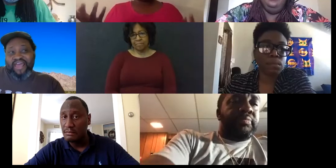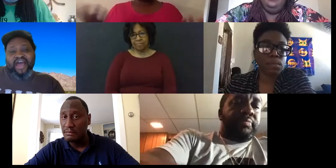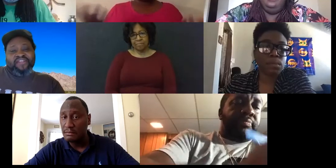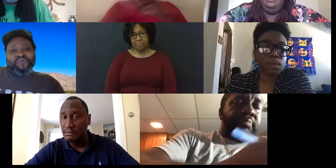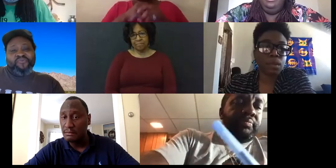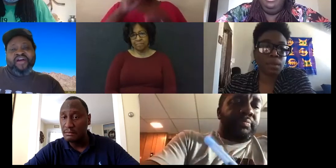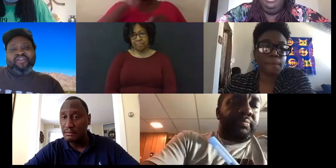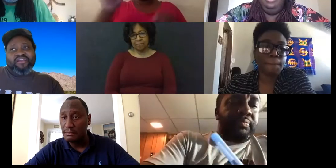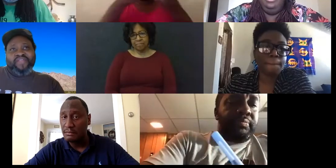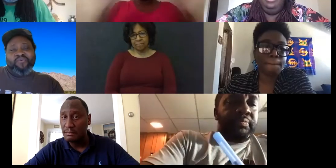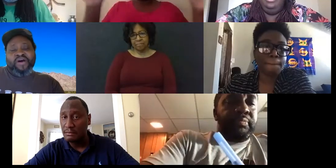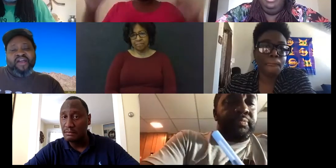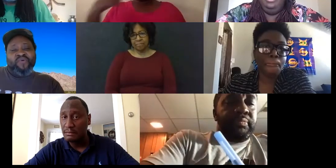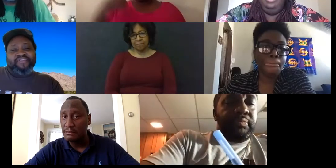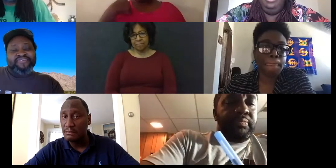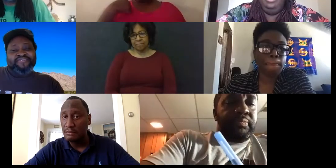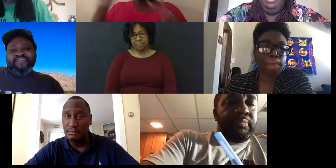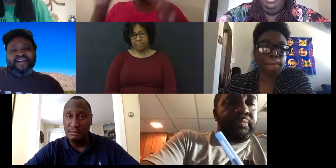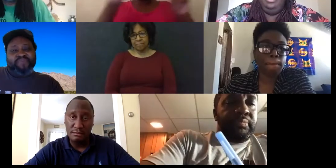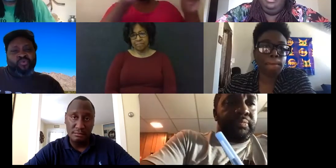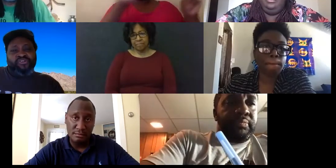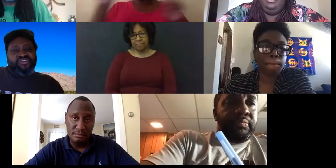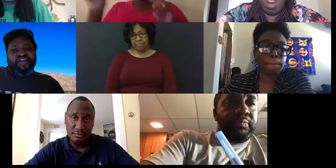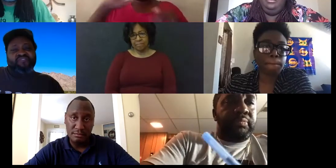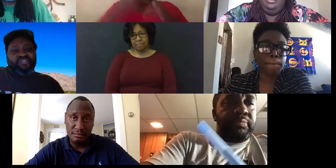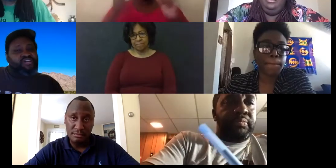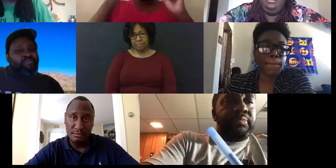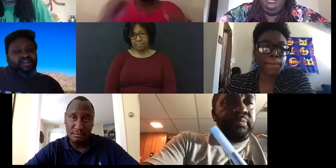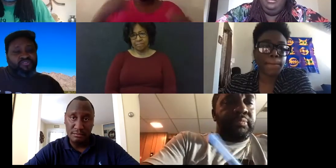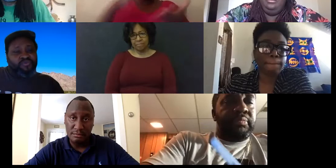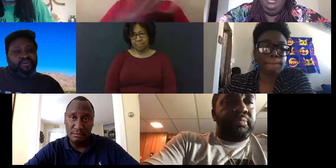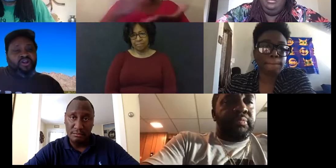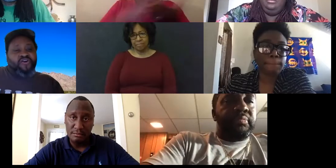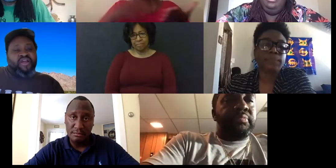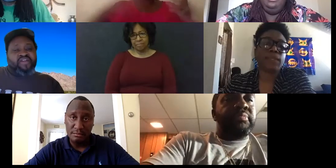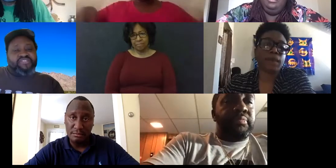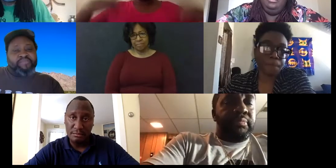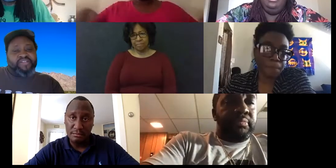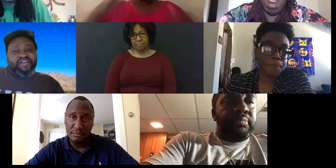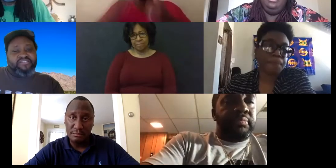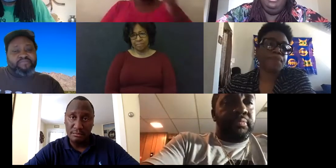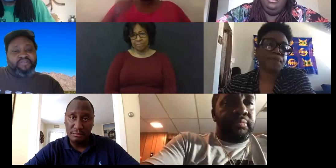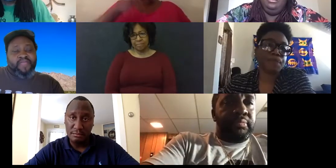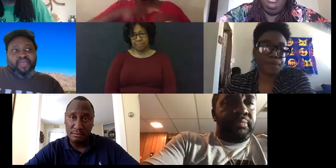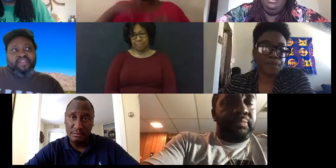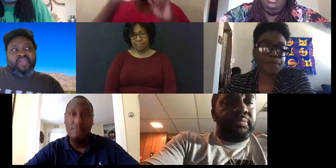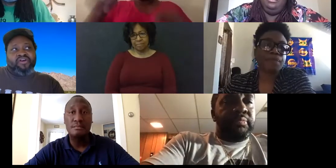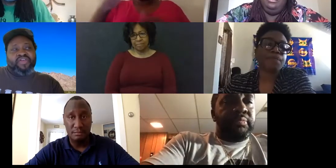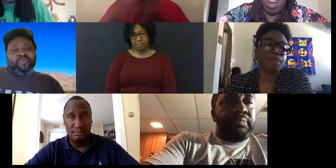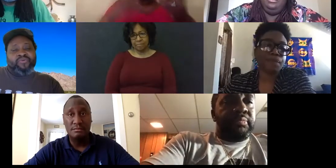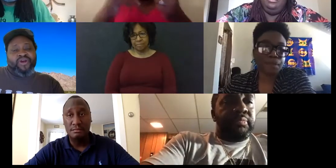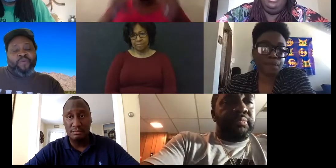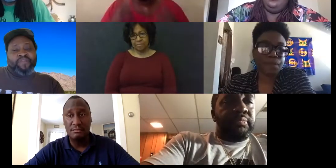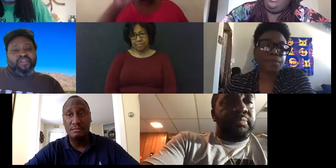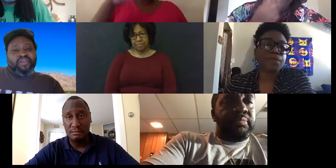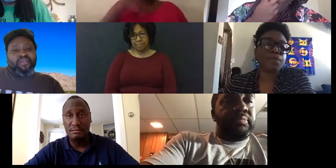I mean, I look around and I'm like, well, how do I desanitize my wheelchair every time I go somewhere or every time I touch something? And then, okay,